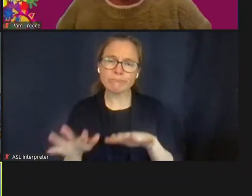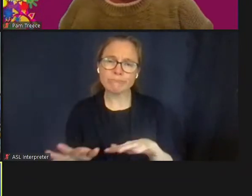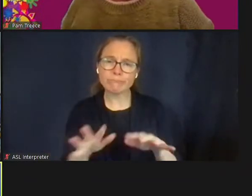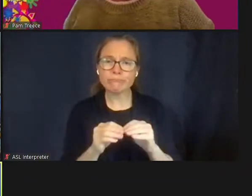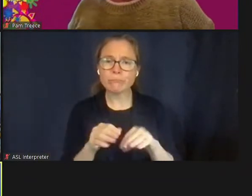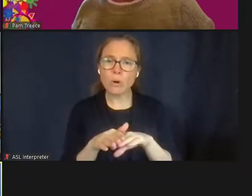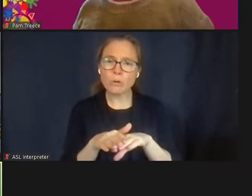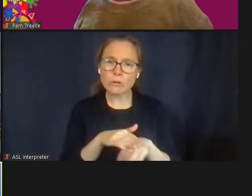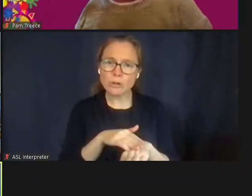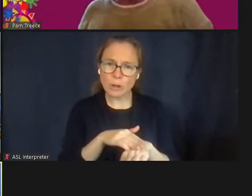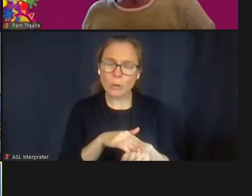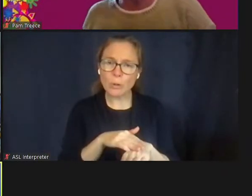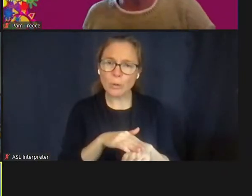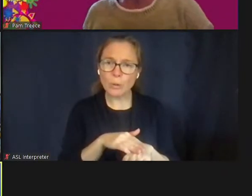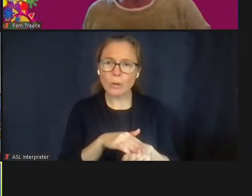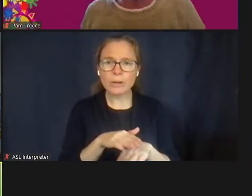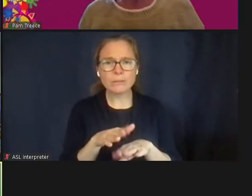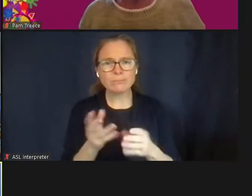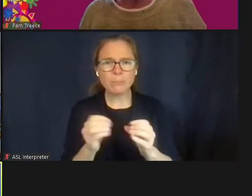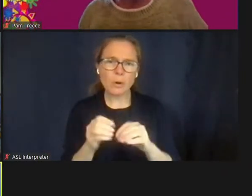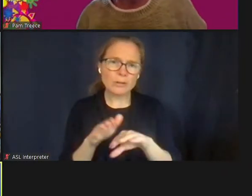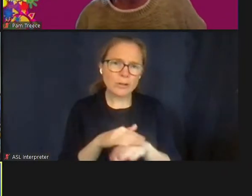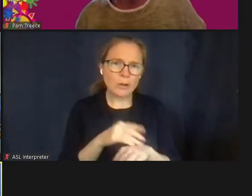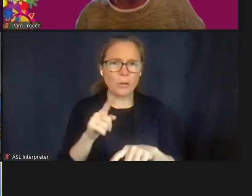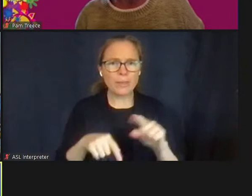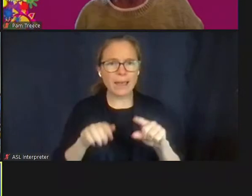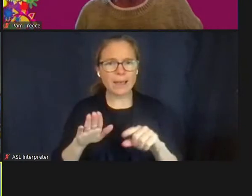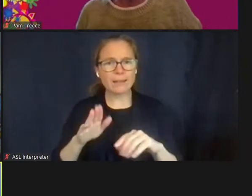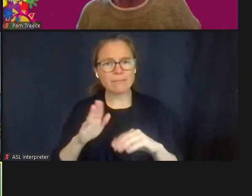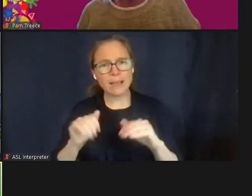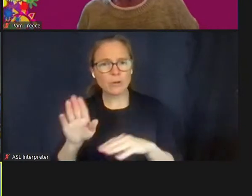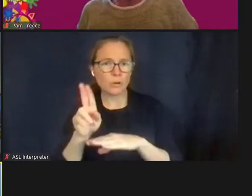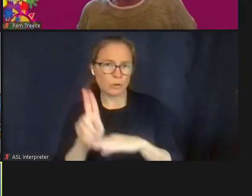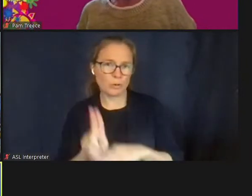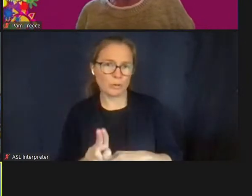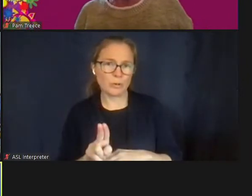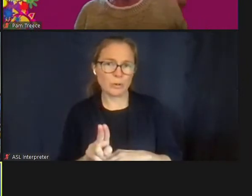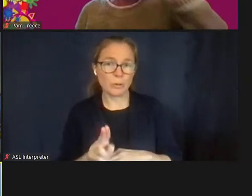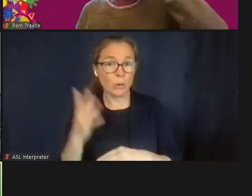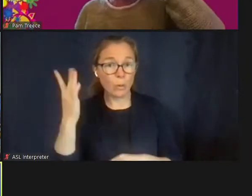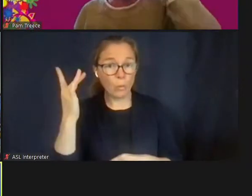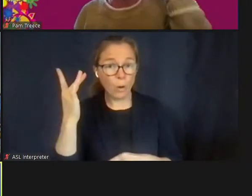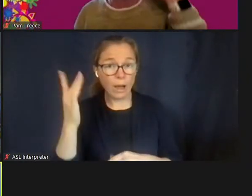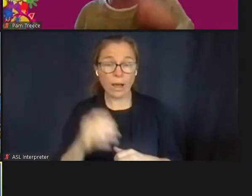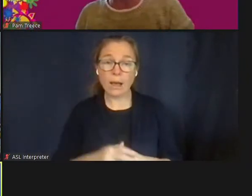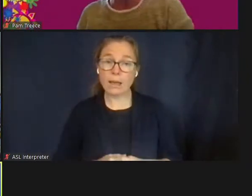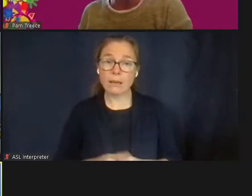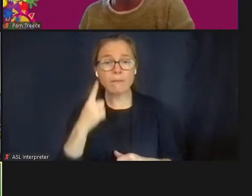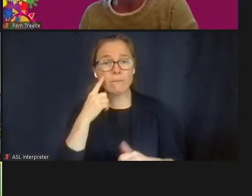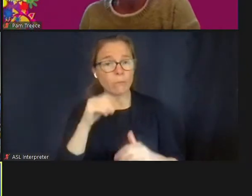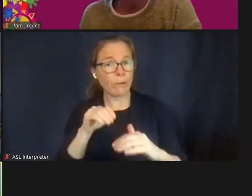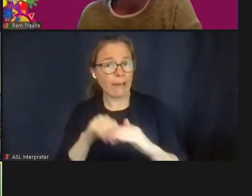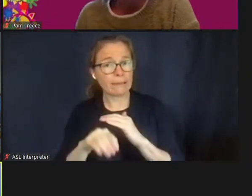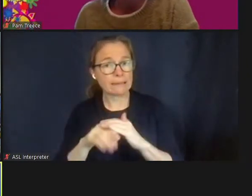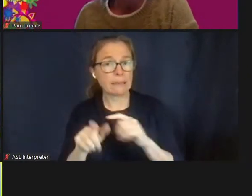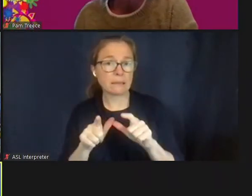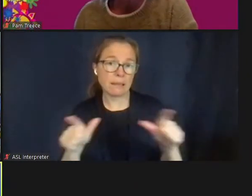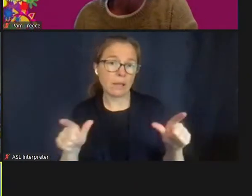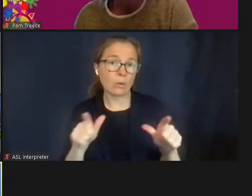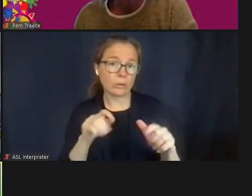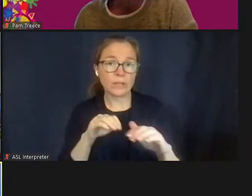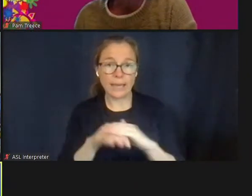than perhaps you are used to talking, so that our interpreters can catch